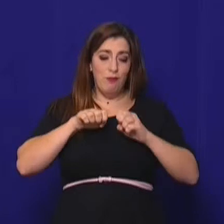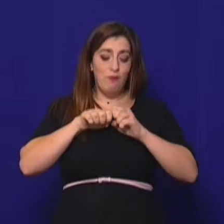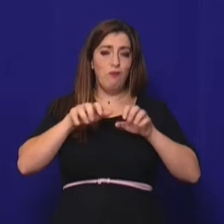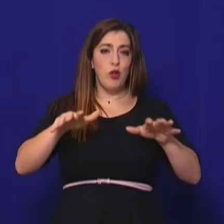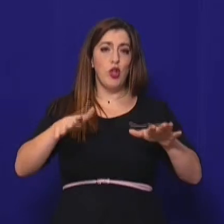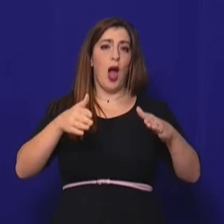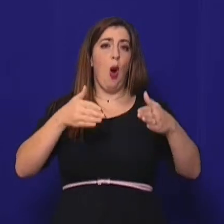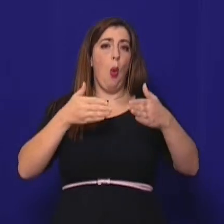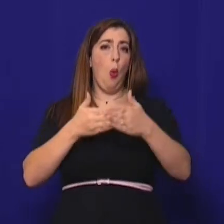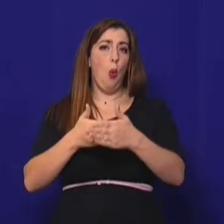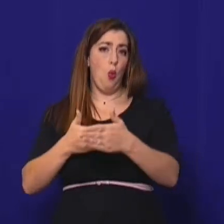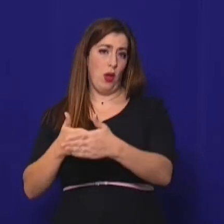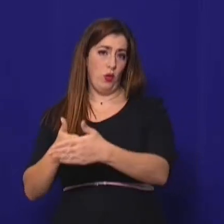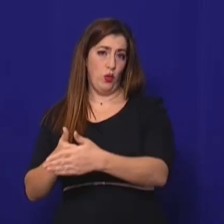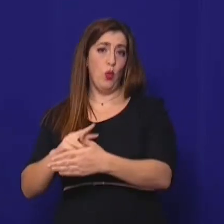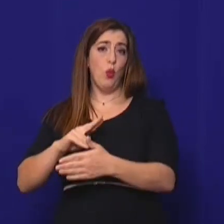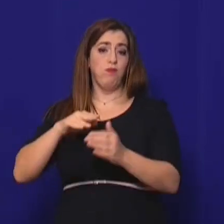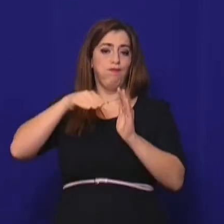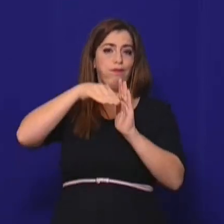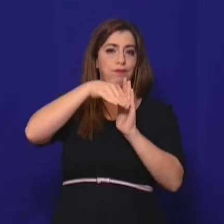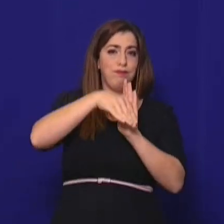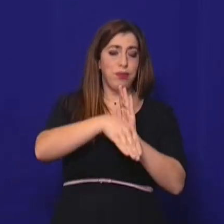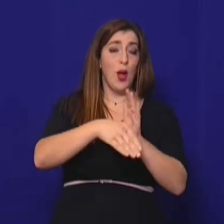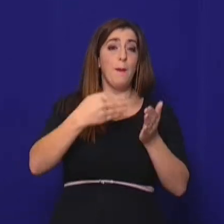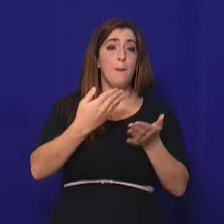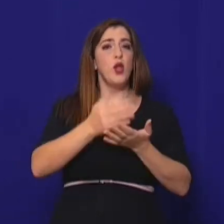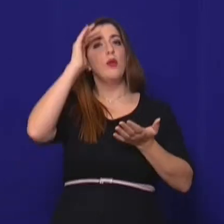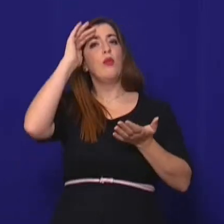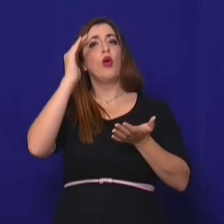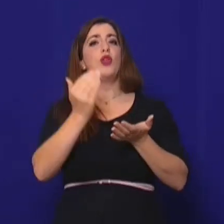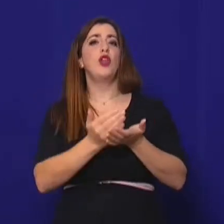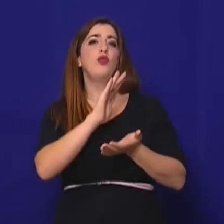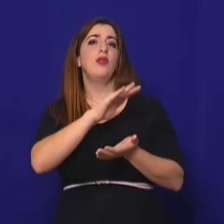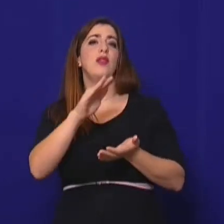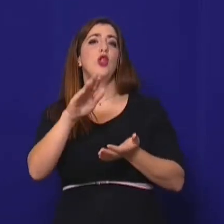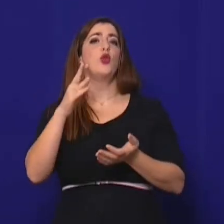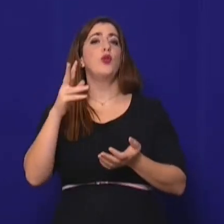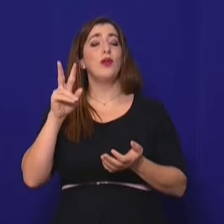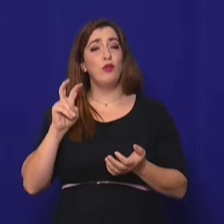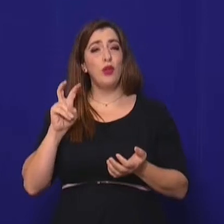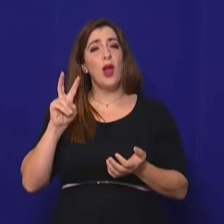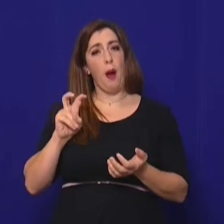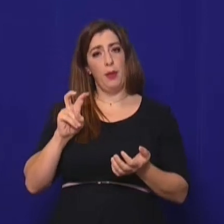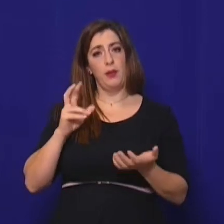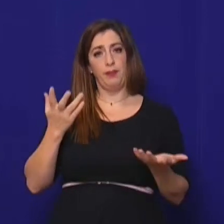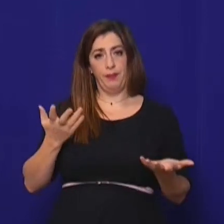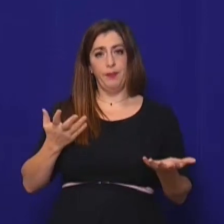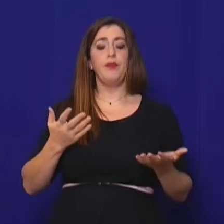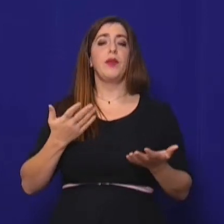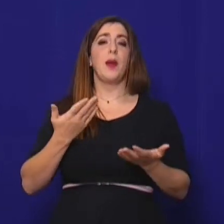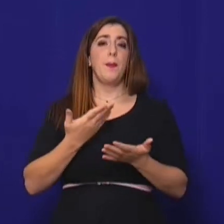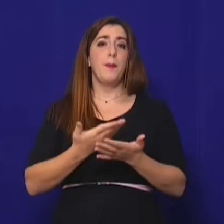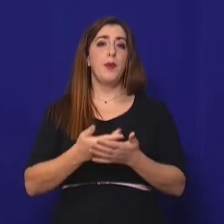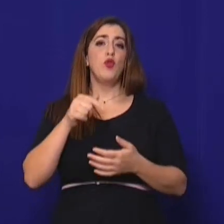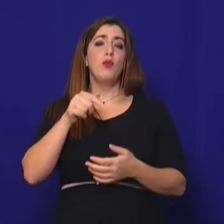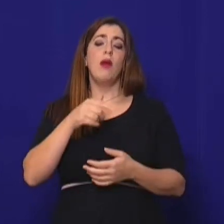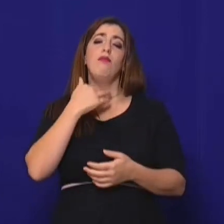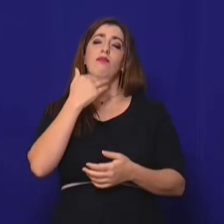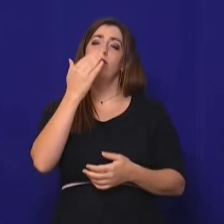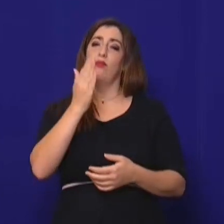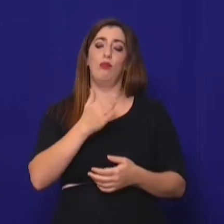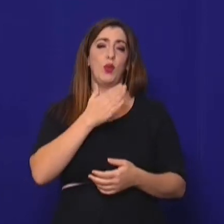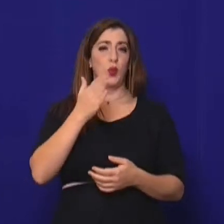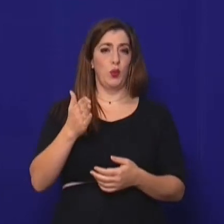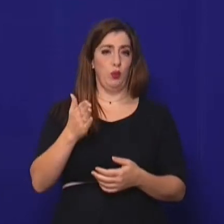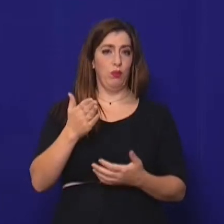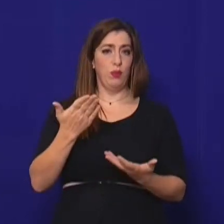u kemm nistgħu nipproteġu lil dawk in-nies li iktar jistgħu jiġu affettwati biex propju innaqsu kemm il-morbidità, jiġifieri n-nies li